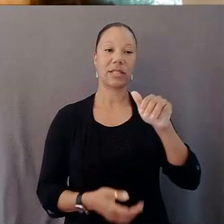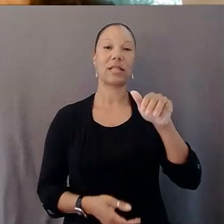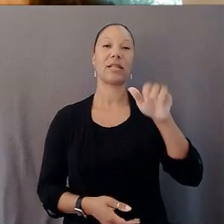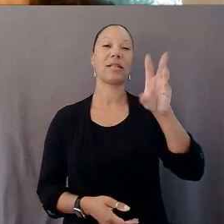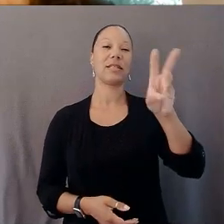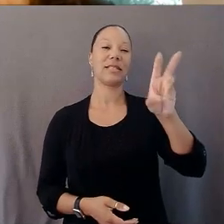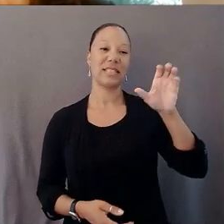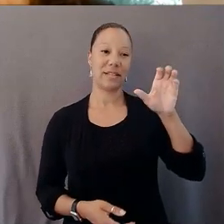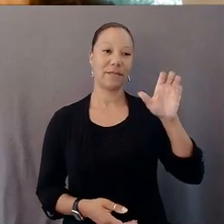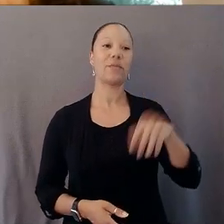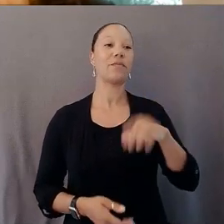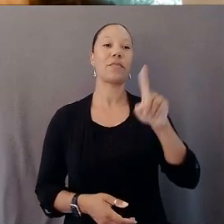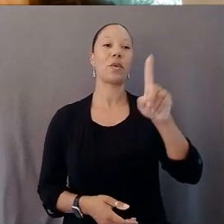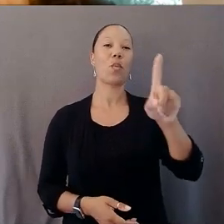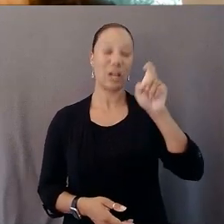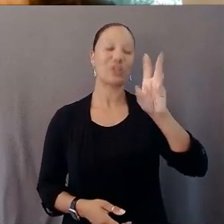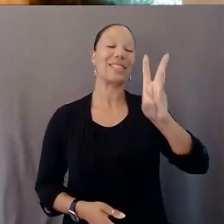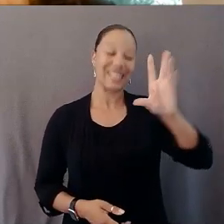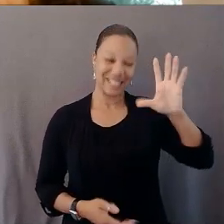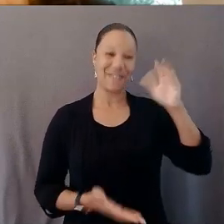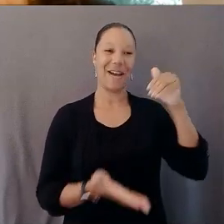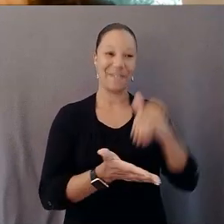165,416 total cases of COVID-19 with